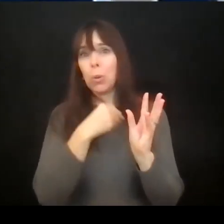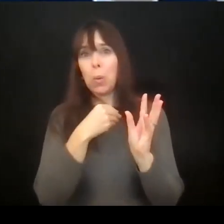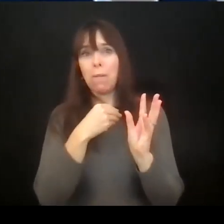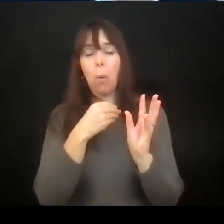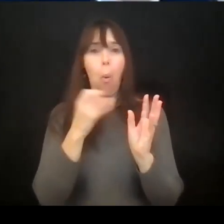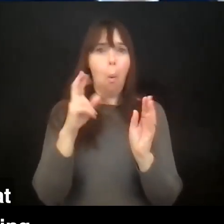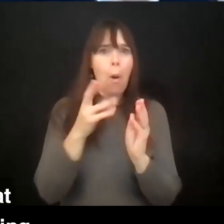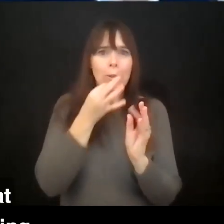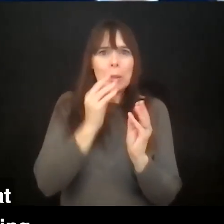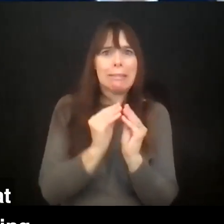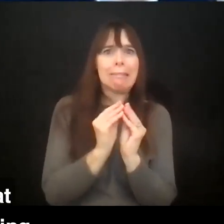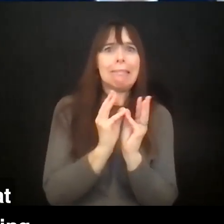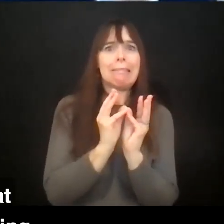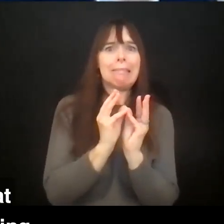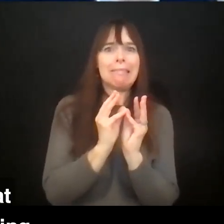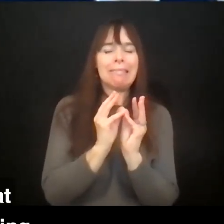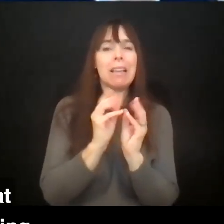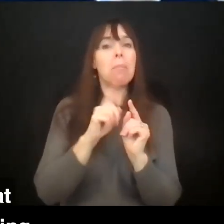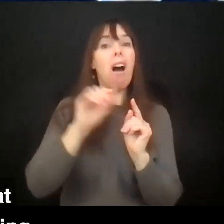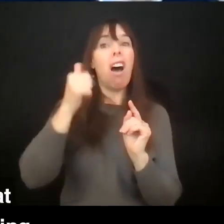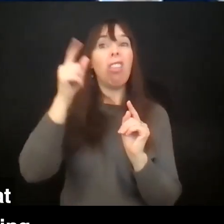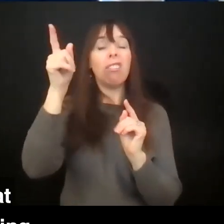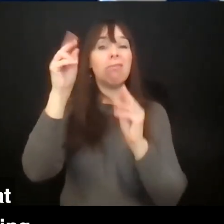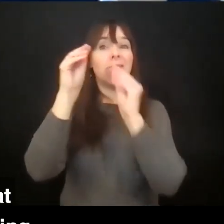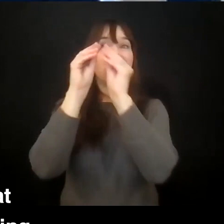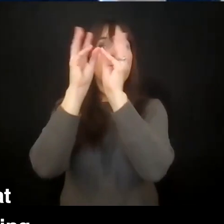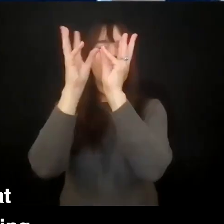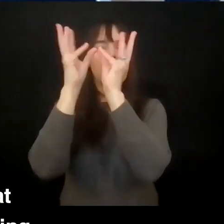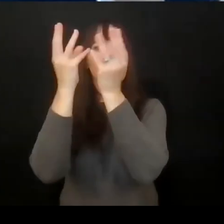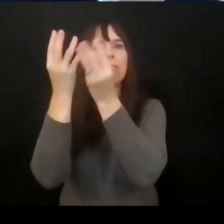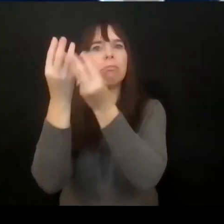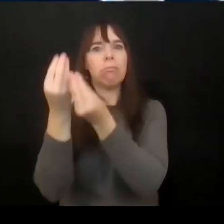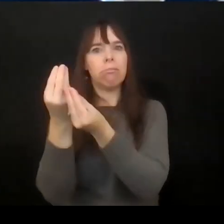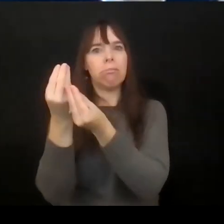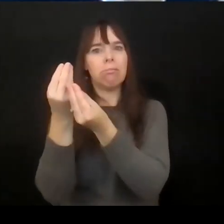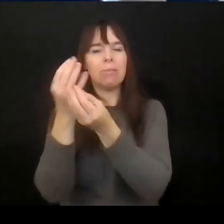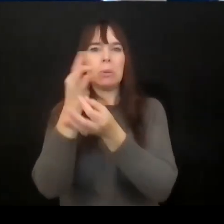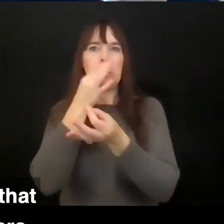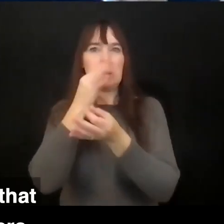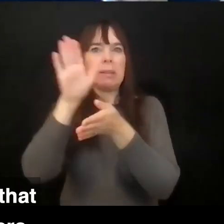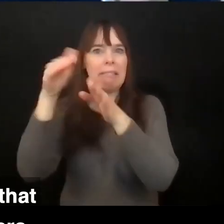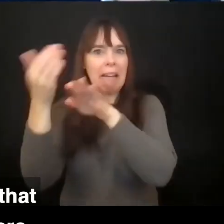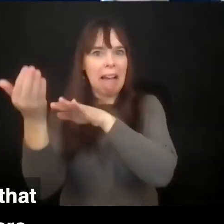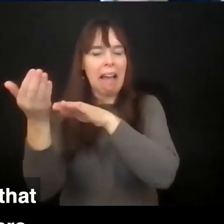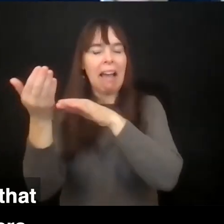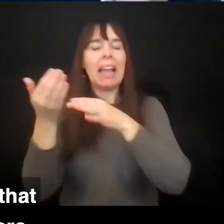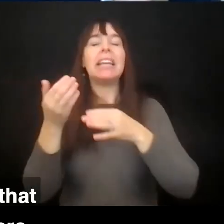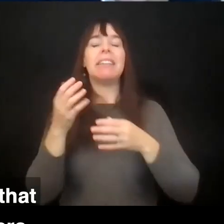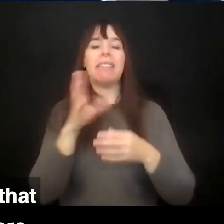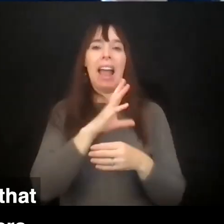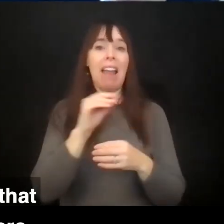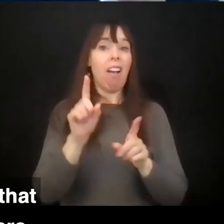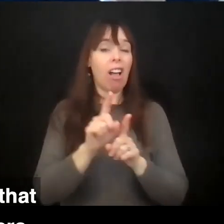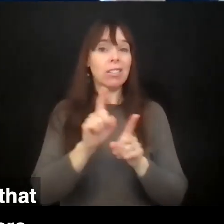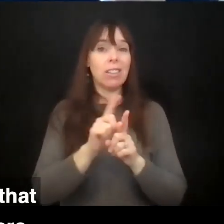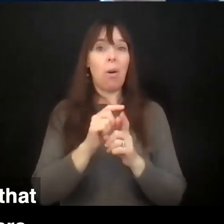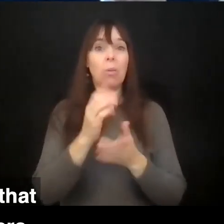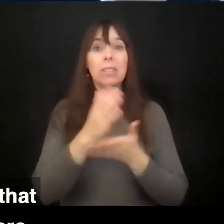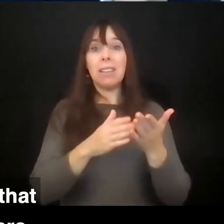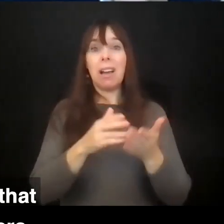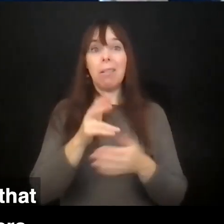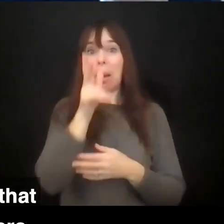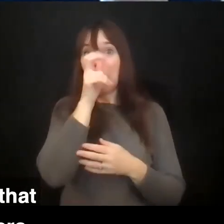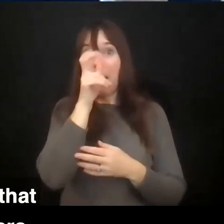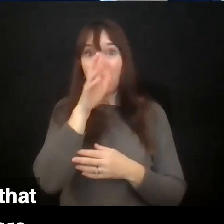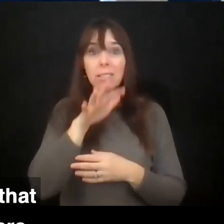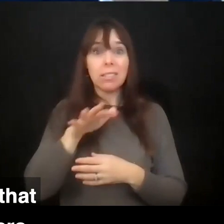to bloom, there are others that are in the midst of dying and withering, and there are insects